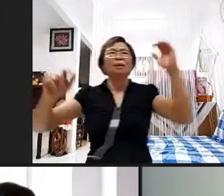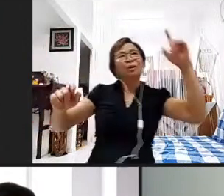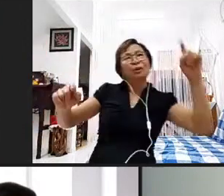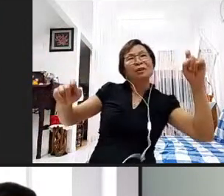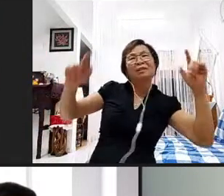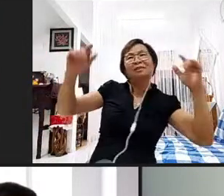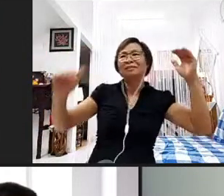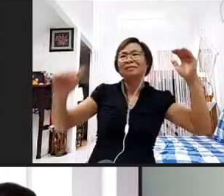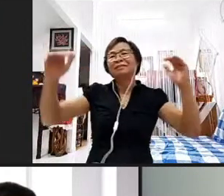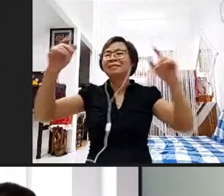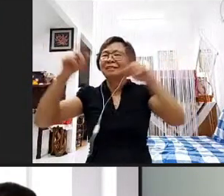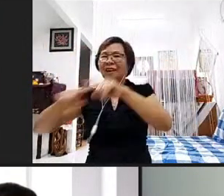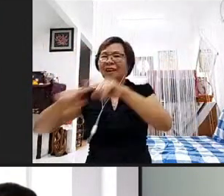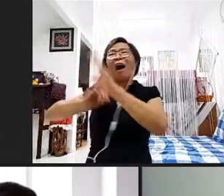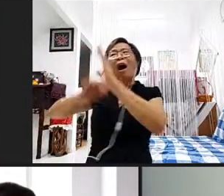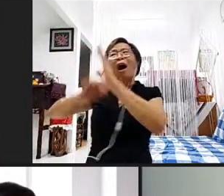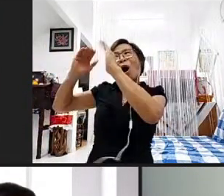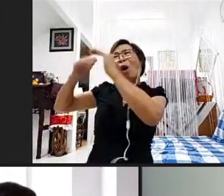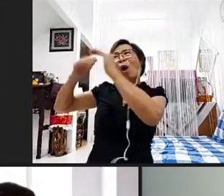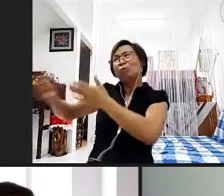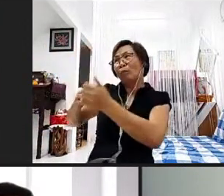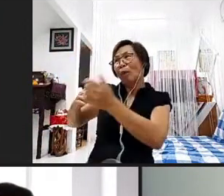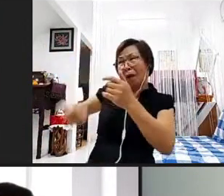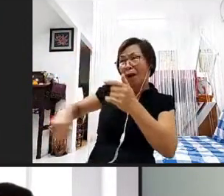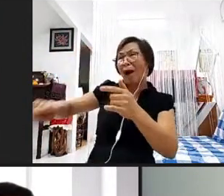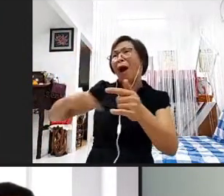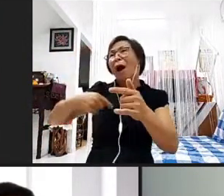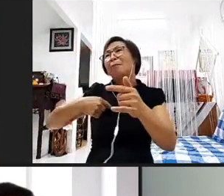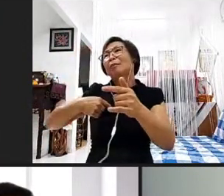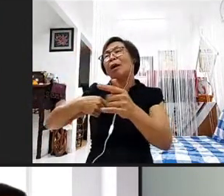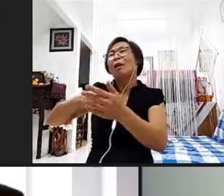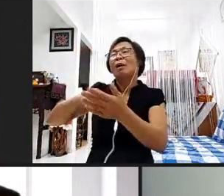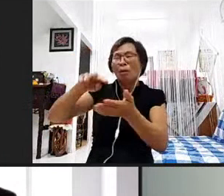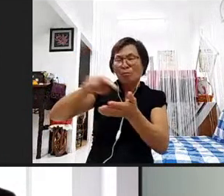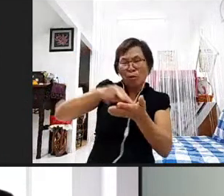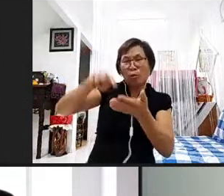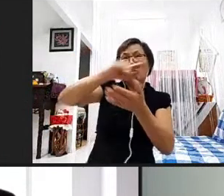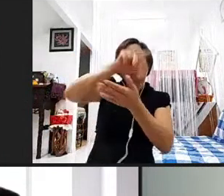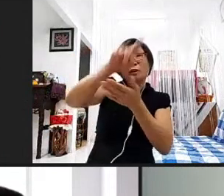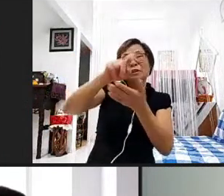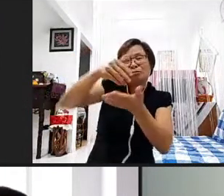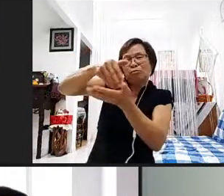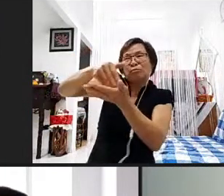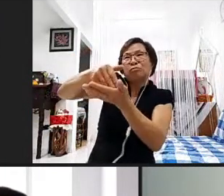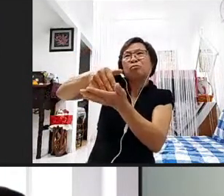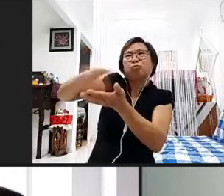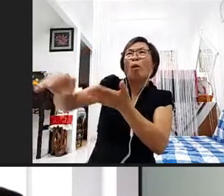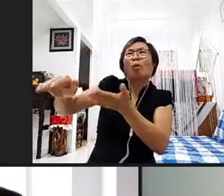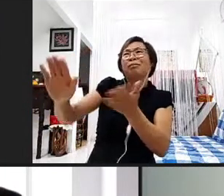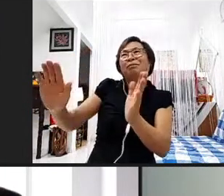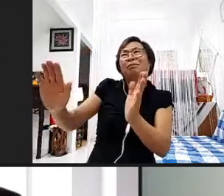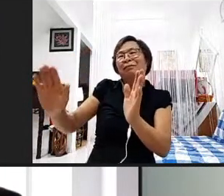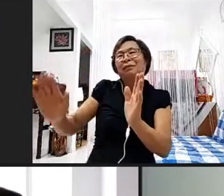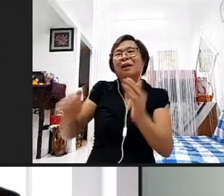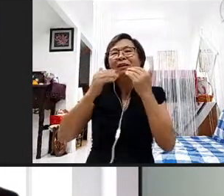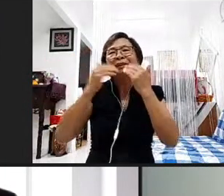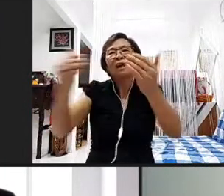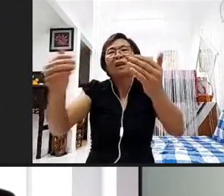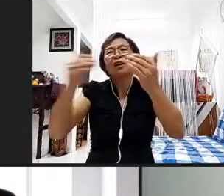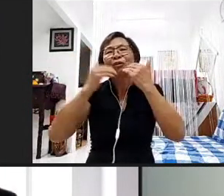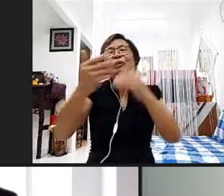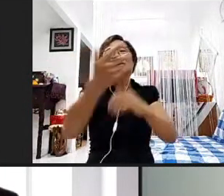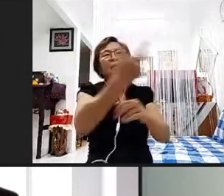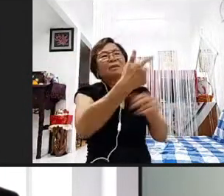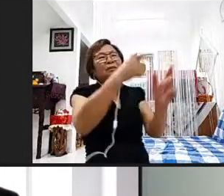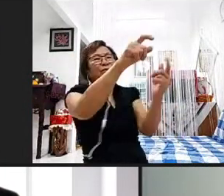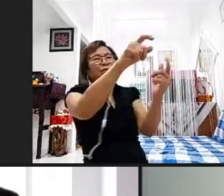Yeah. So I hope you don't mind that I'm not reading out the question as you're posing it. Yeah. So thank you to our three